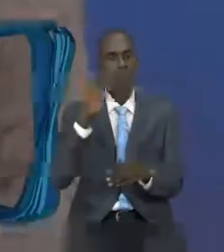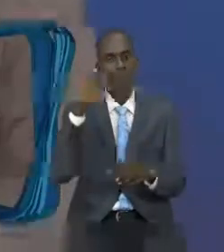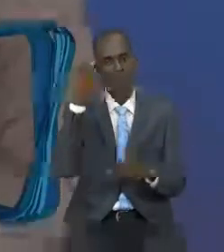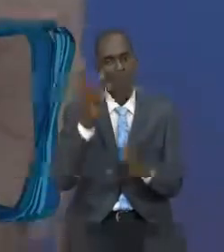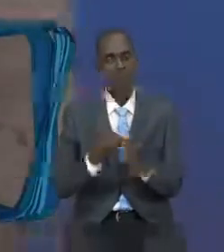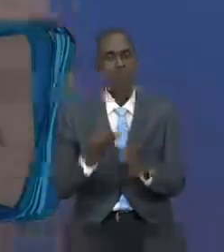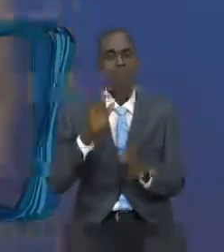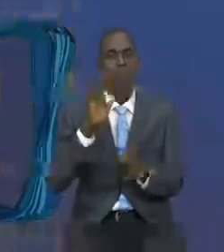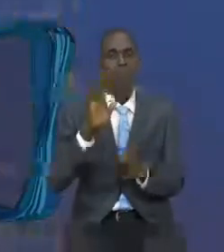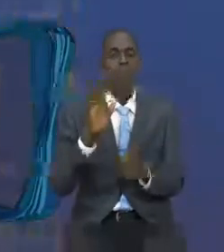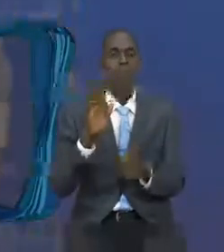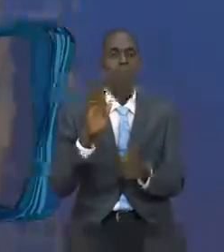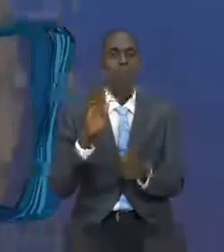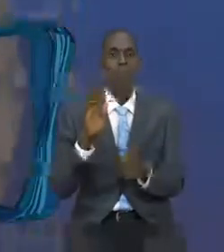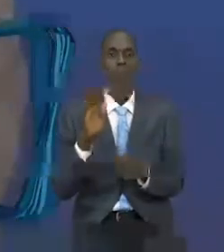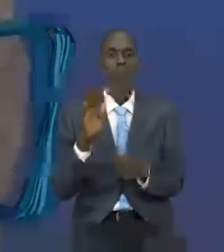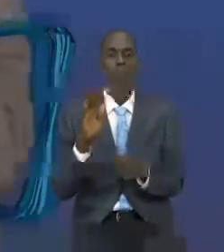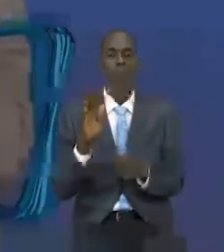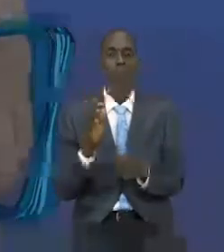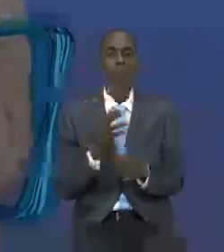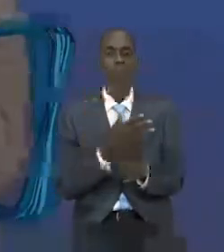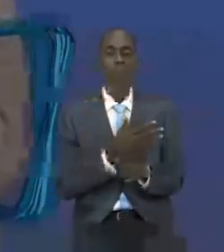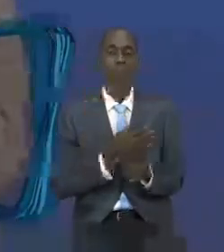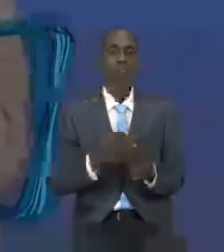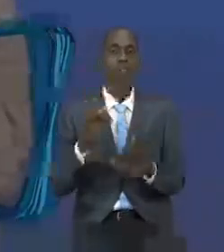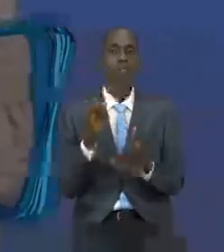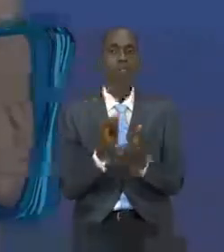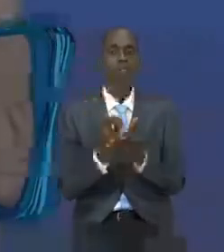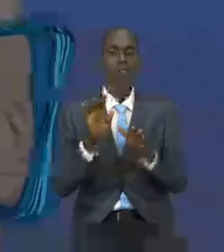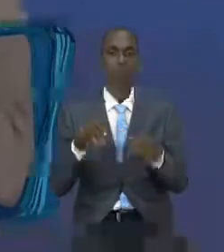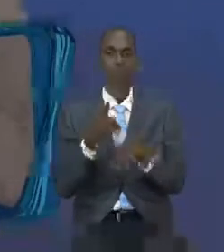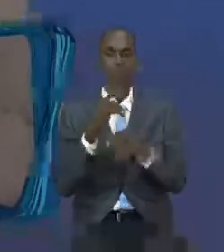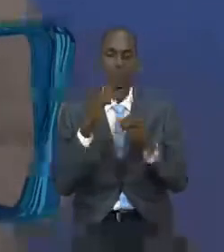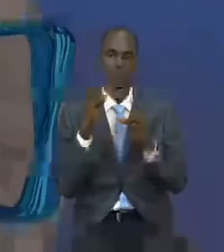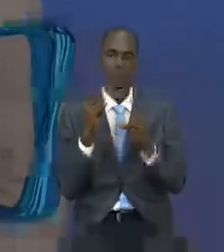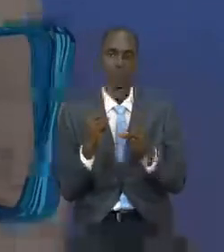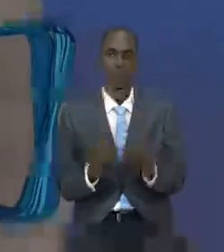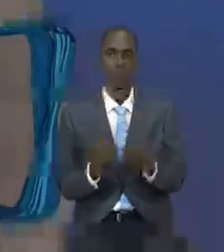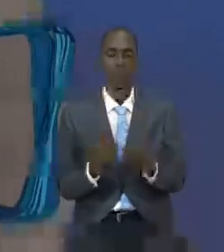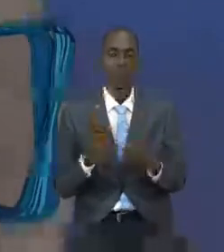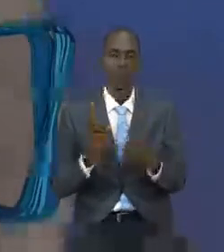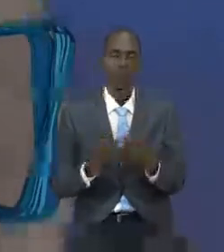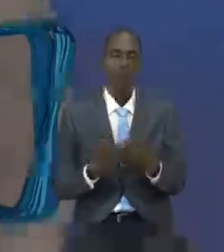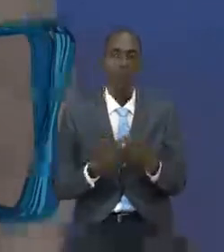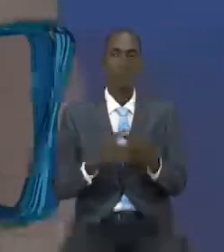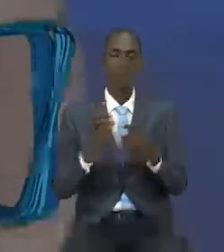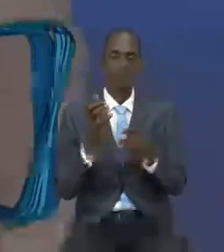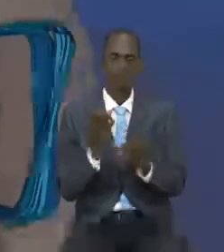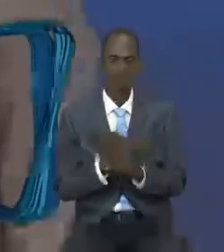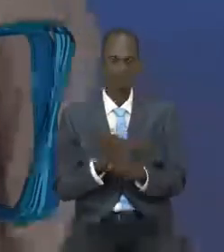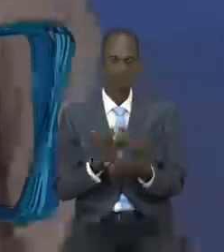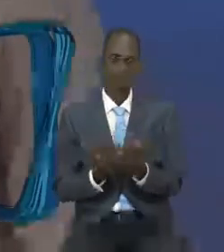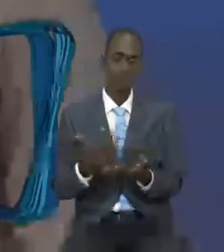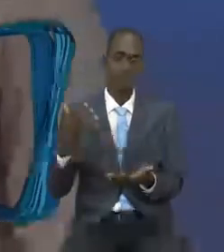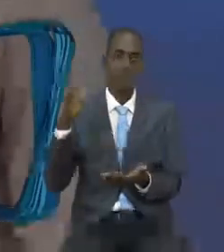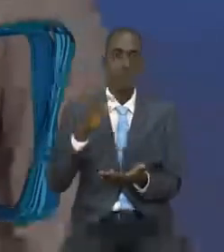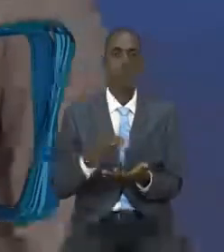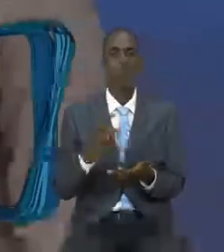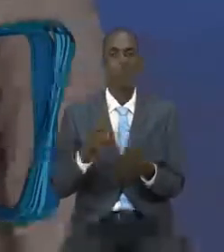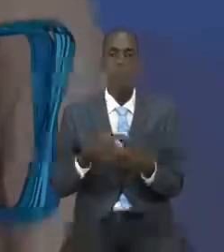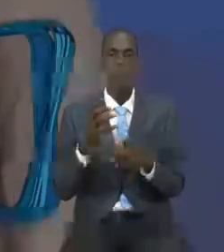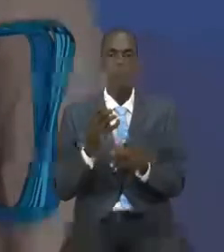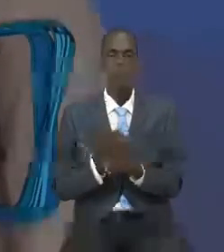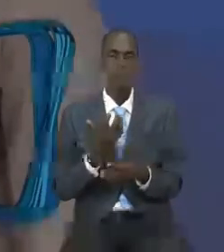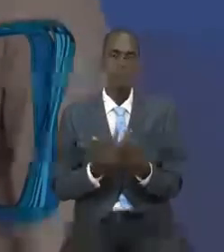God, for it is he that giveth thee power to get wealth. Get